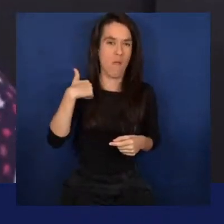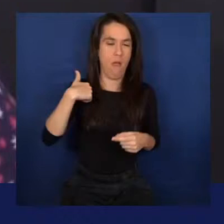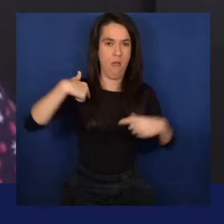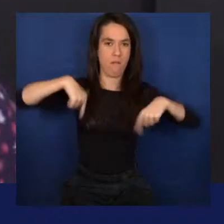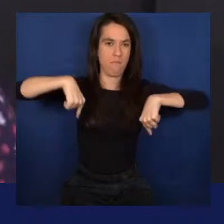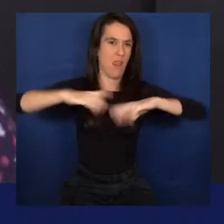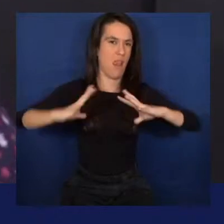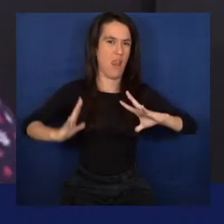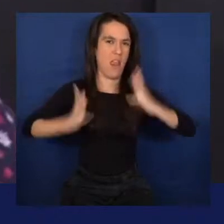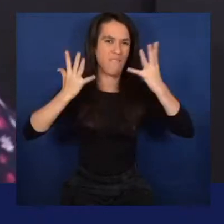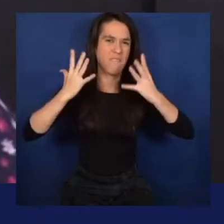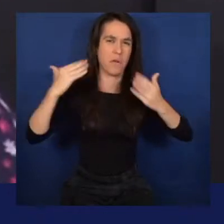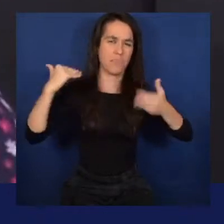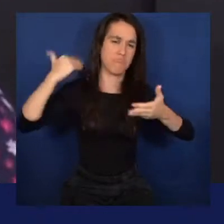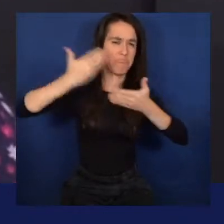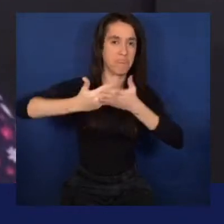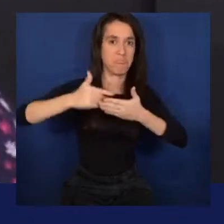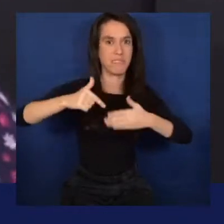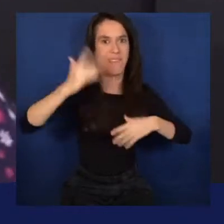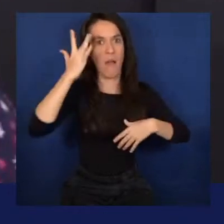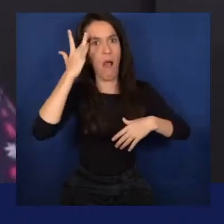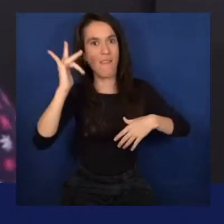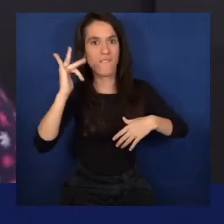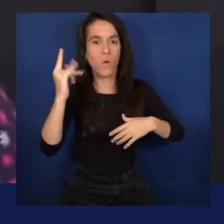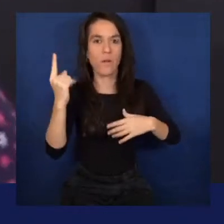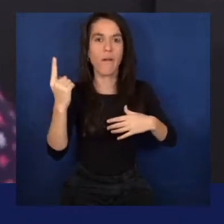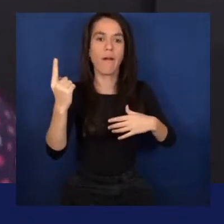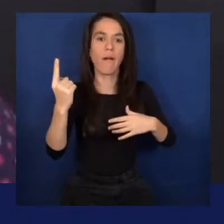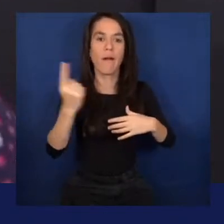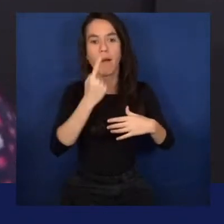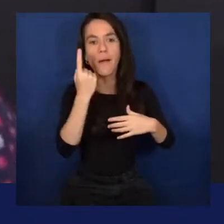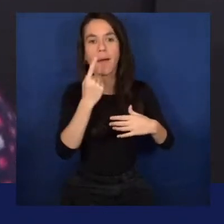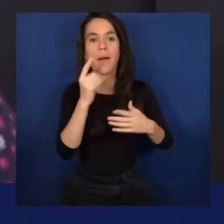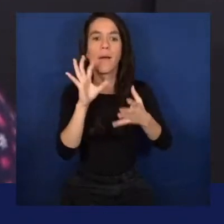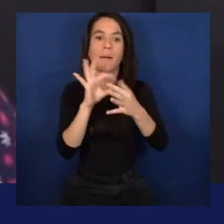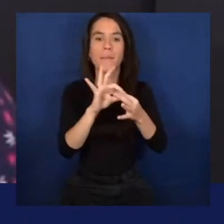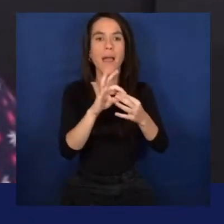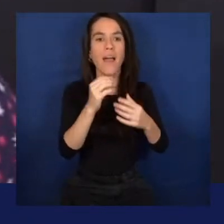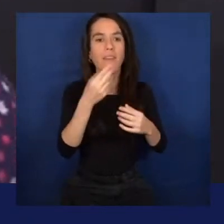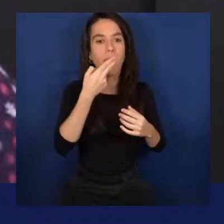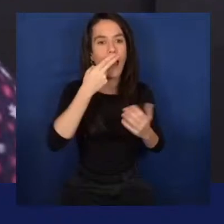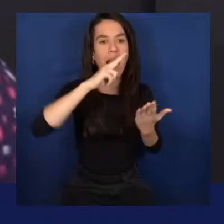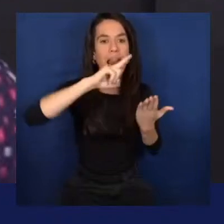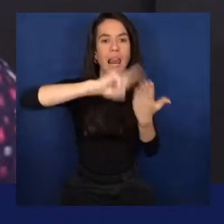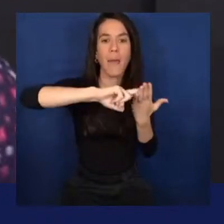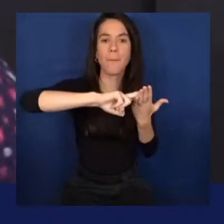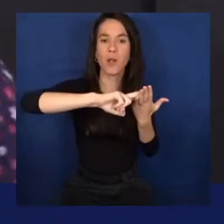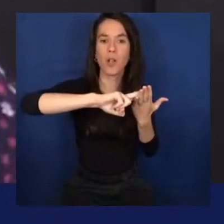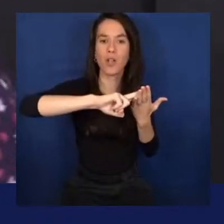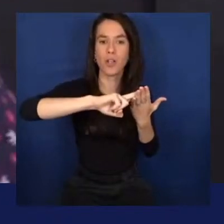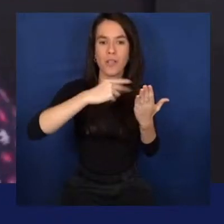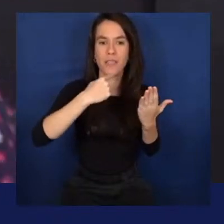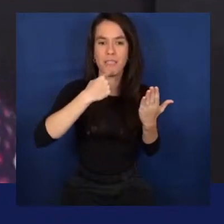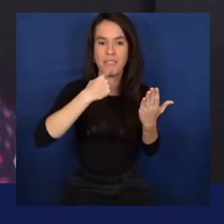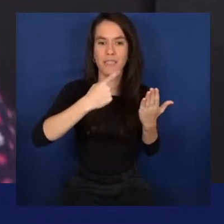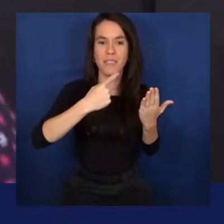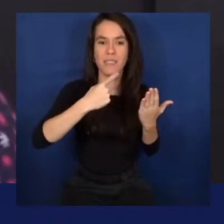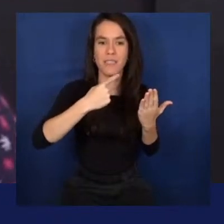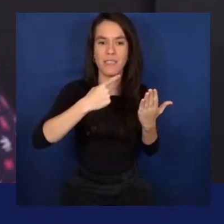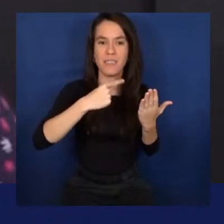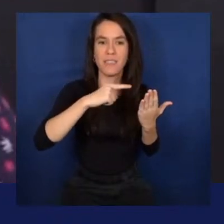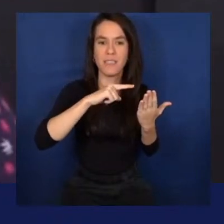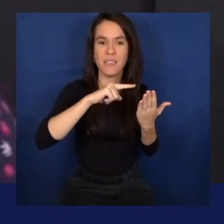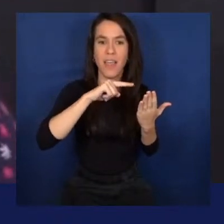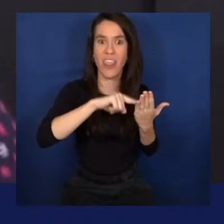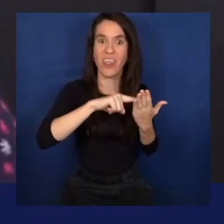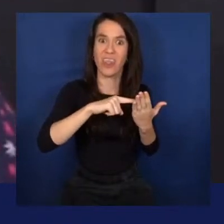everything, according to the state of California, may cause cancer, and there's like a label on it, like On everything. This is known to the state of